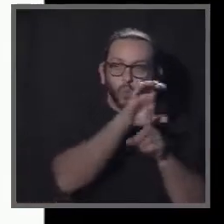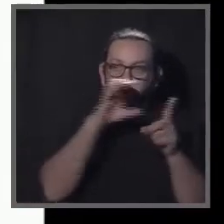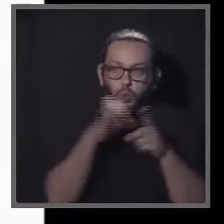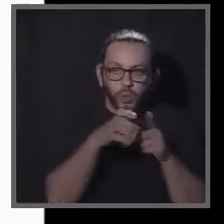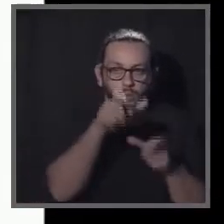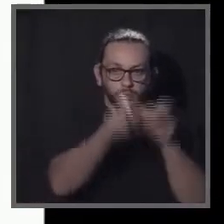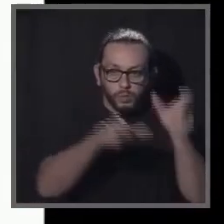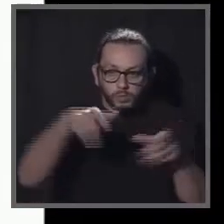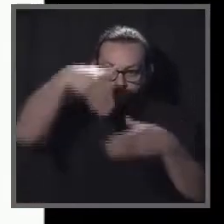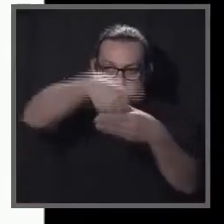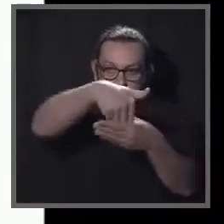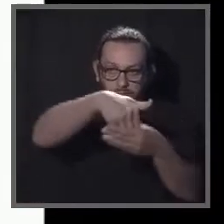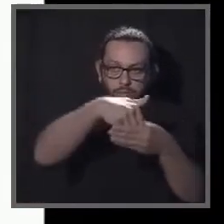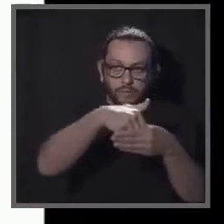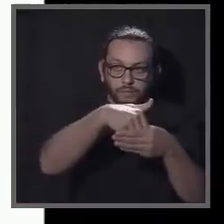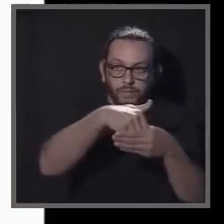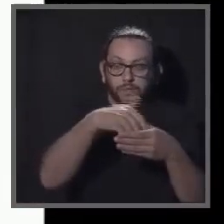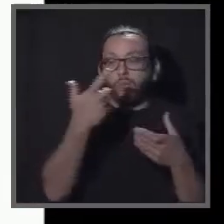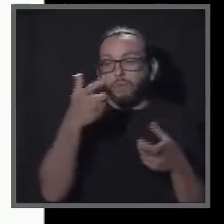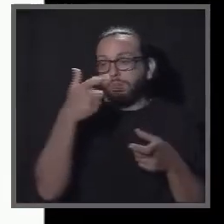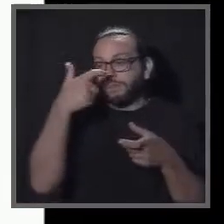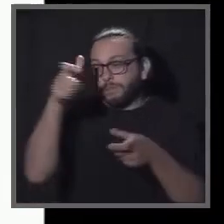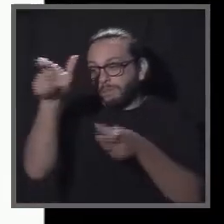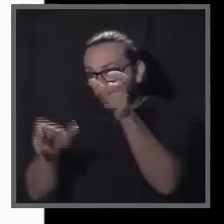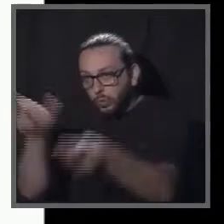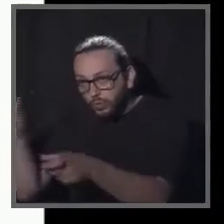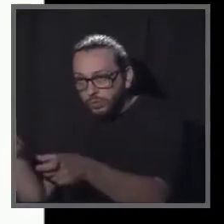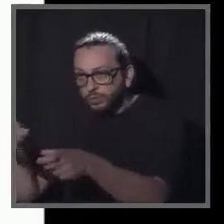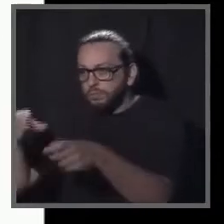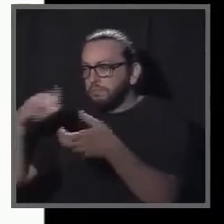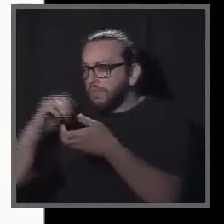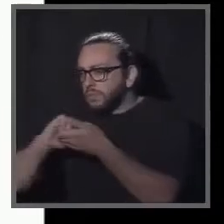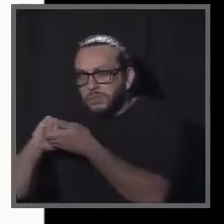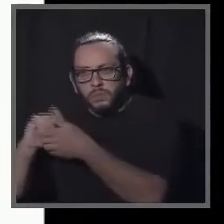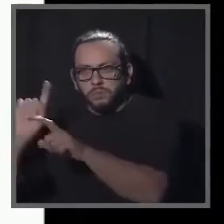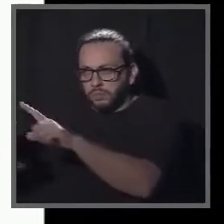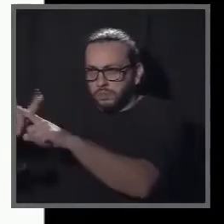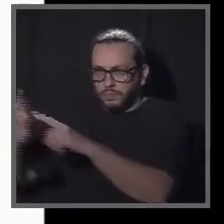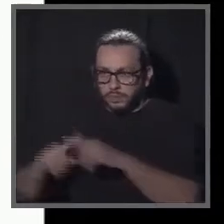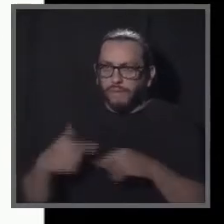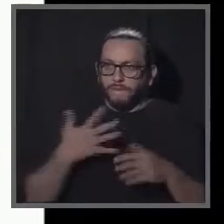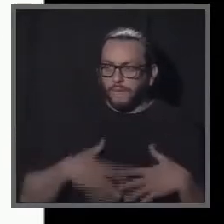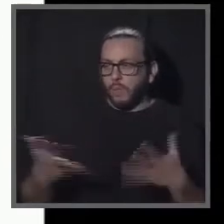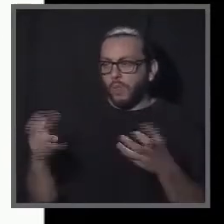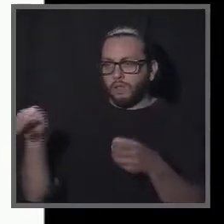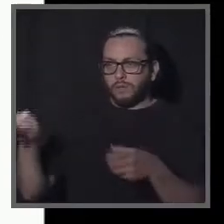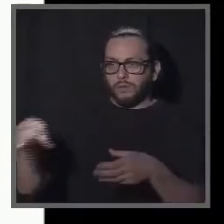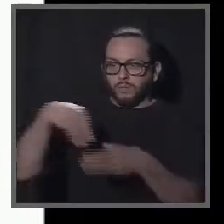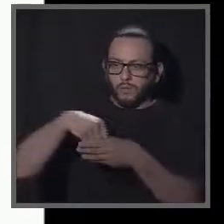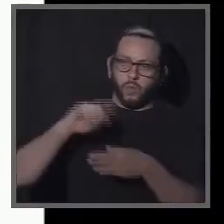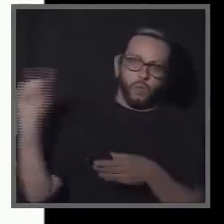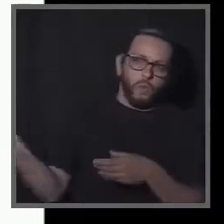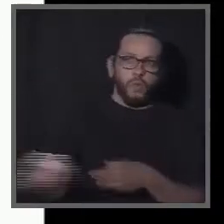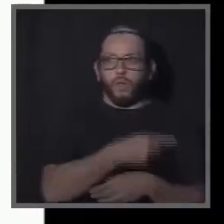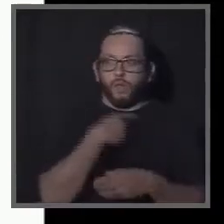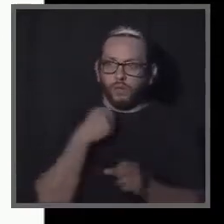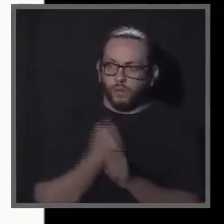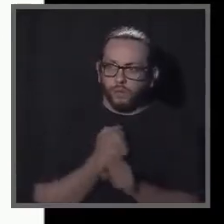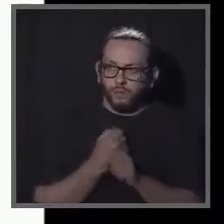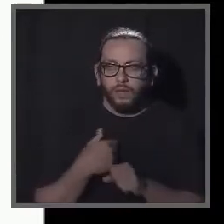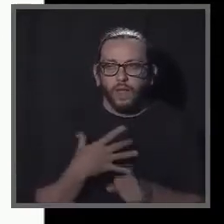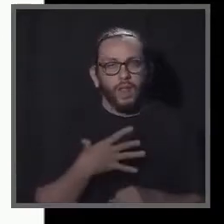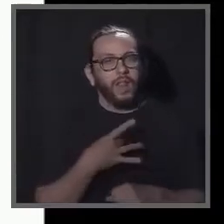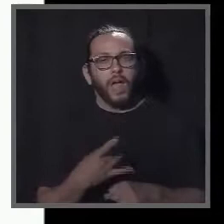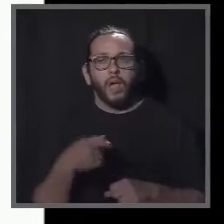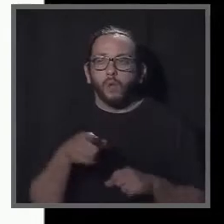collectives, everyone who wants actually to work with us. So I like this metaphor that we